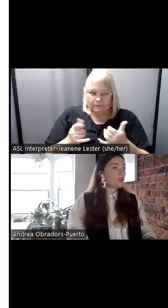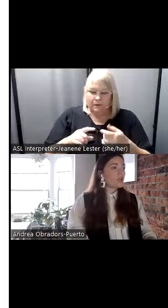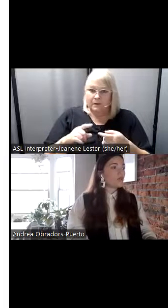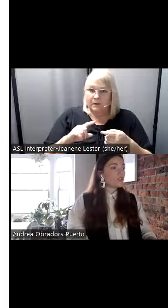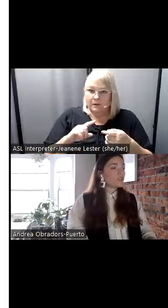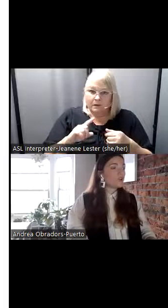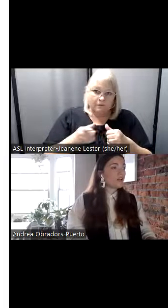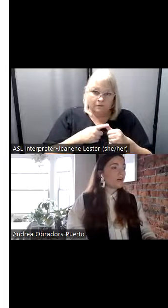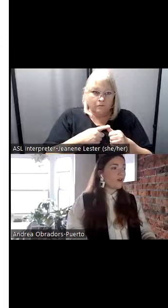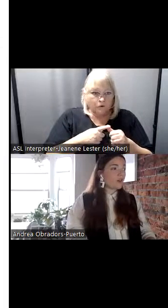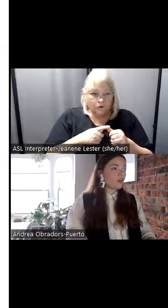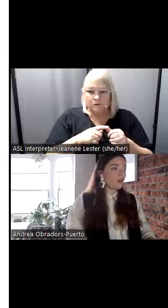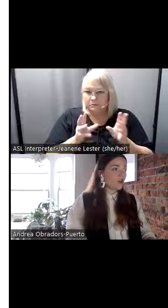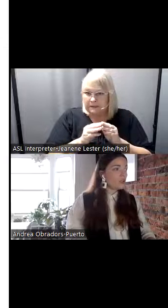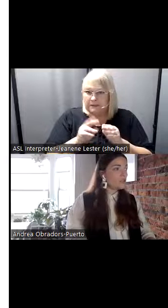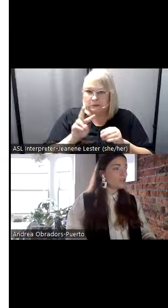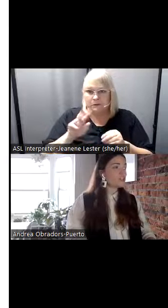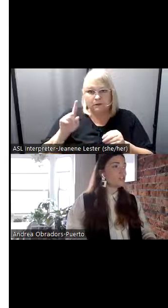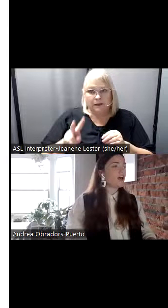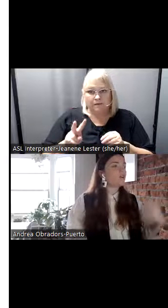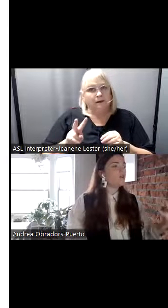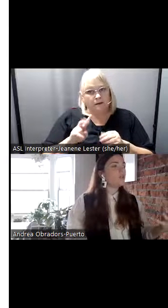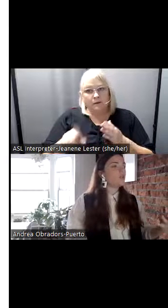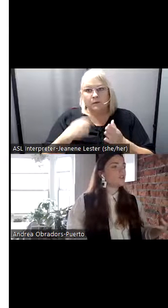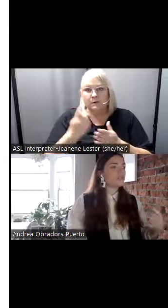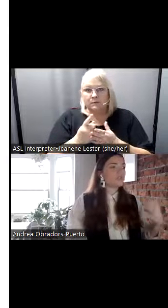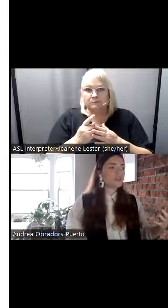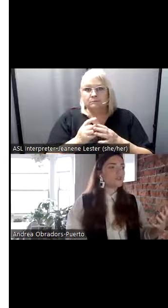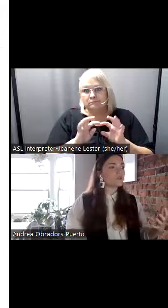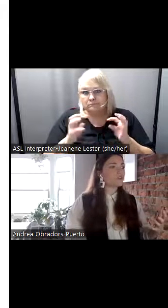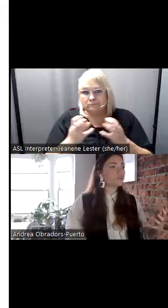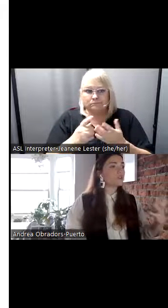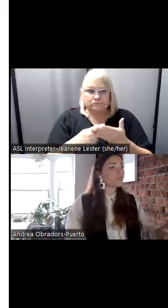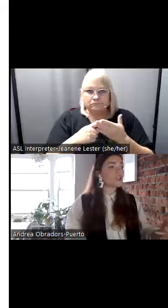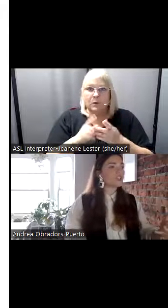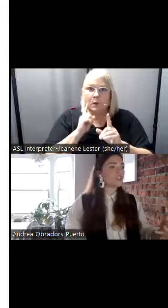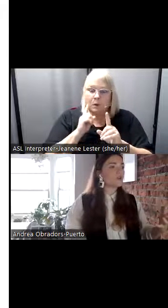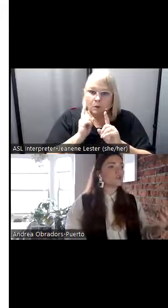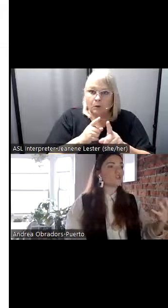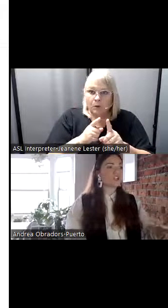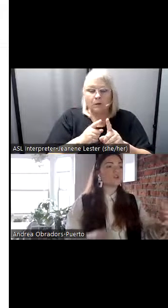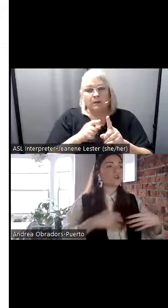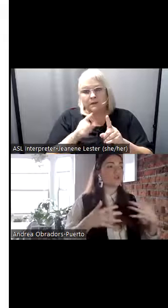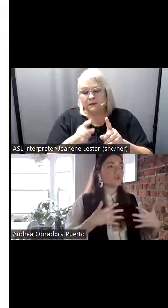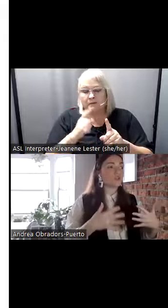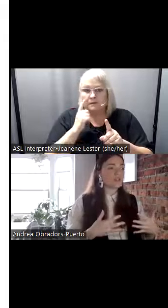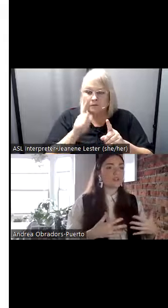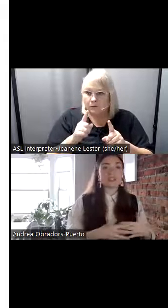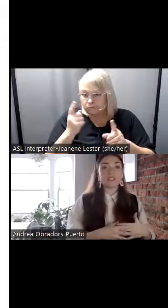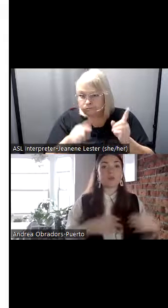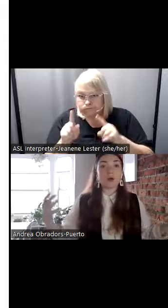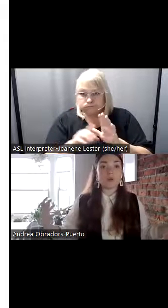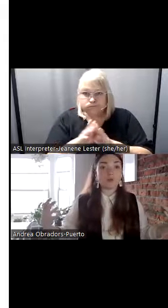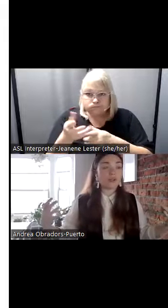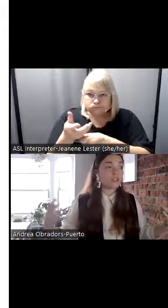one, it was a 2.5-hour long session. The goal of it was to set the tone for co-creation and build trust between our participants,